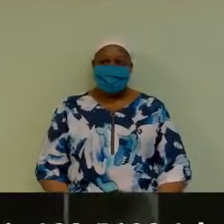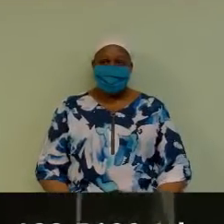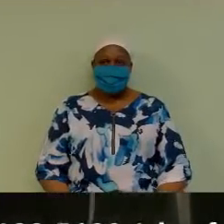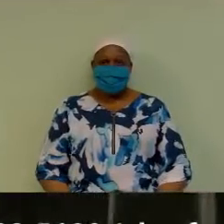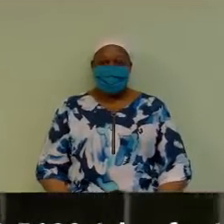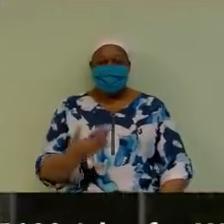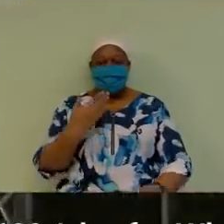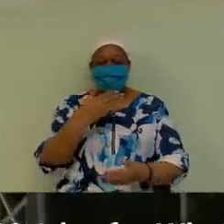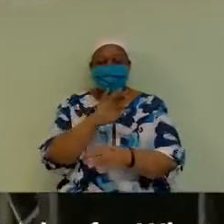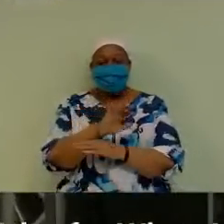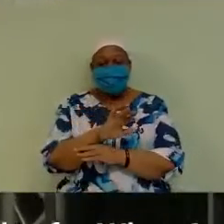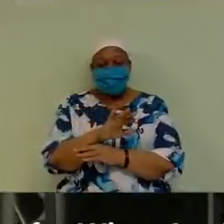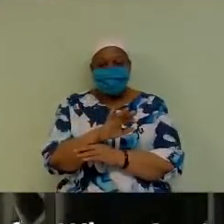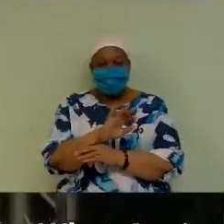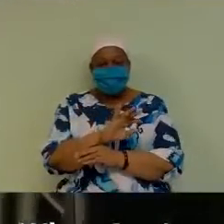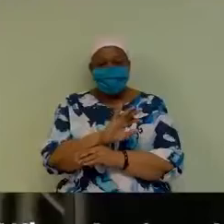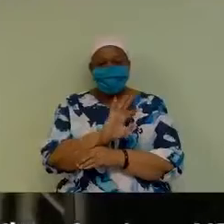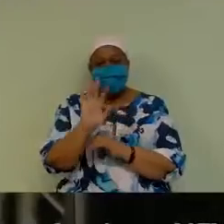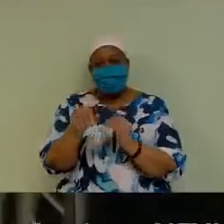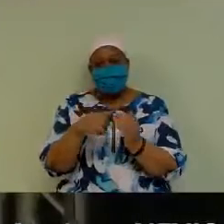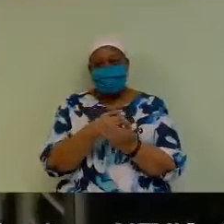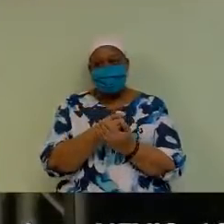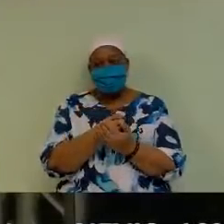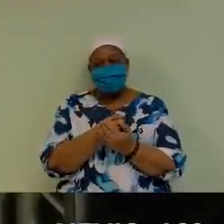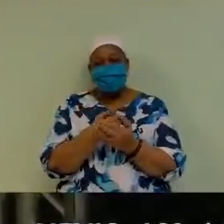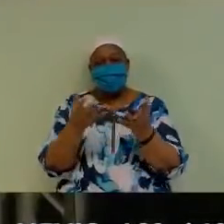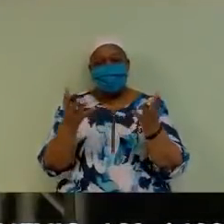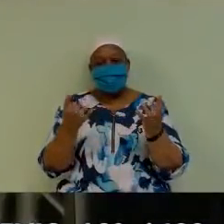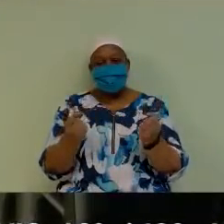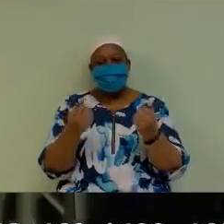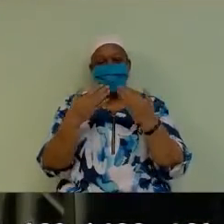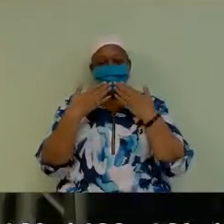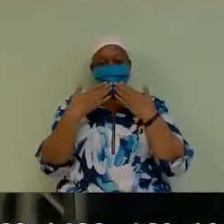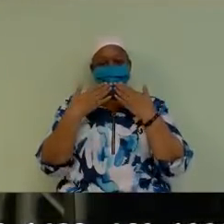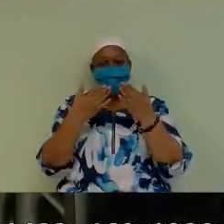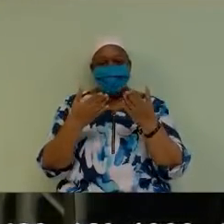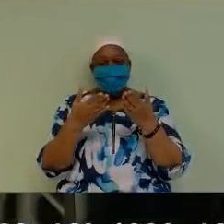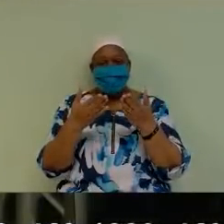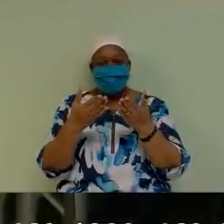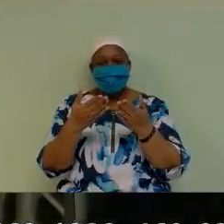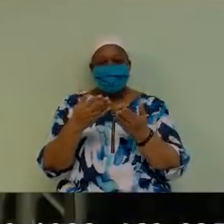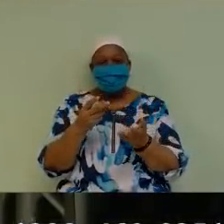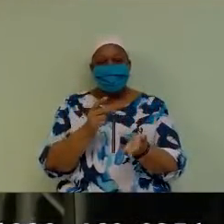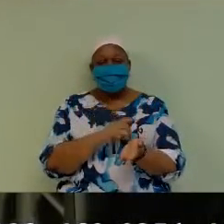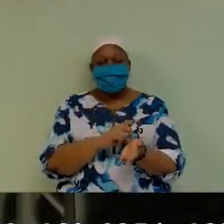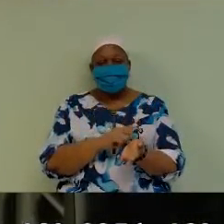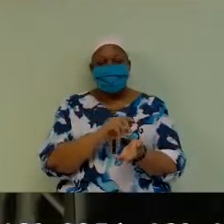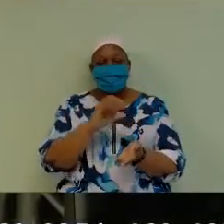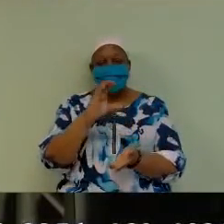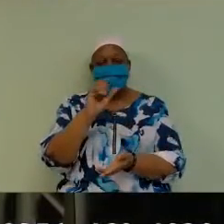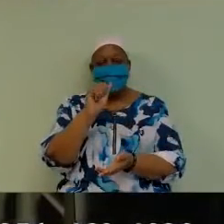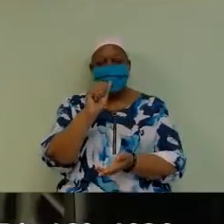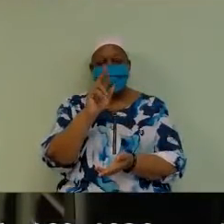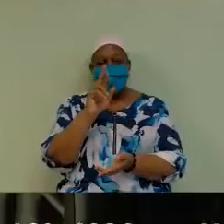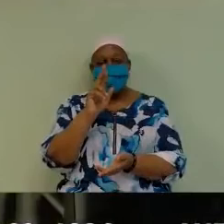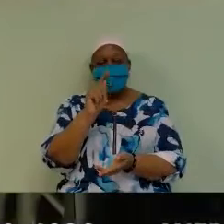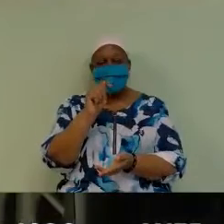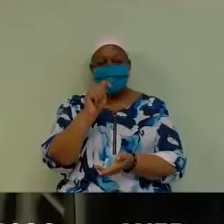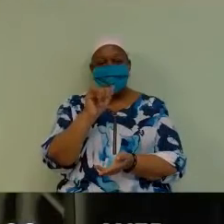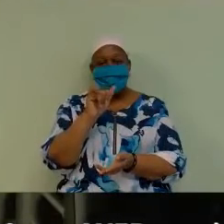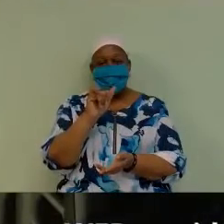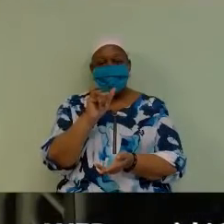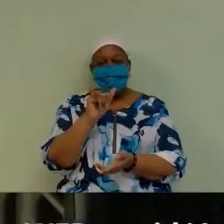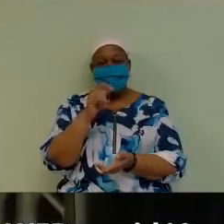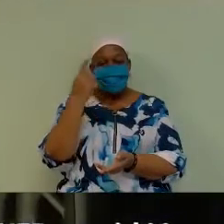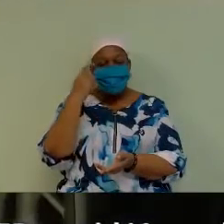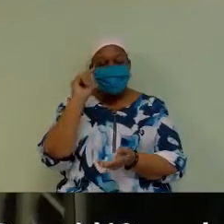Good afternoon all. I want to thank Dr. Lincoln Cathy for his contribution. Again, we continue to